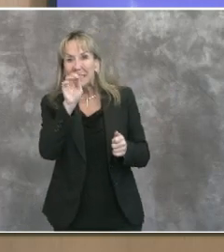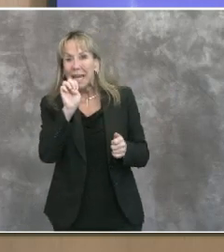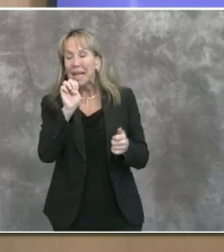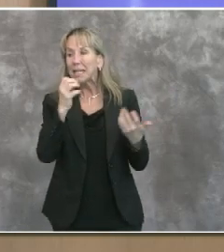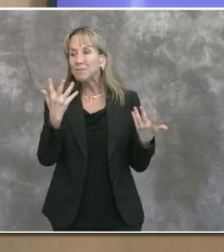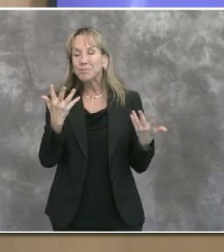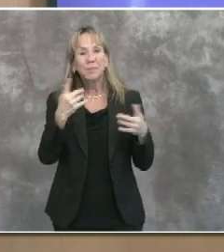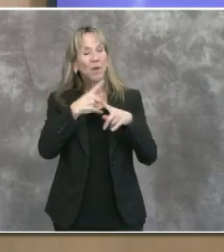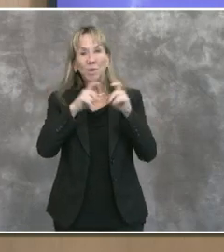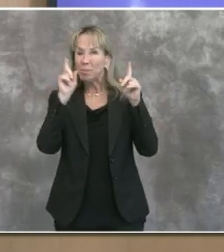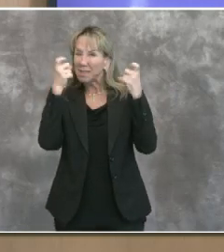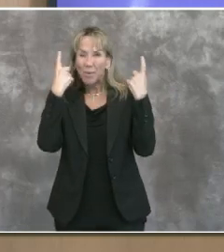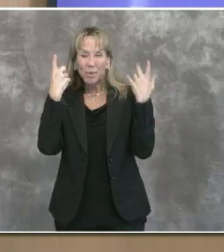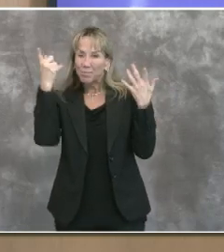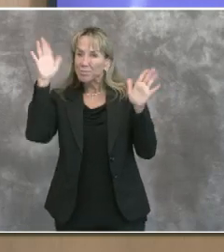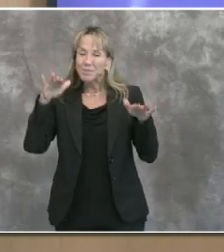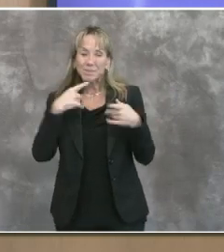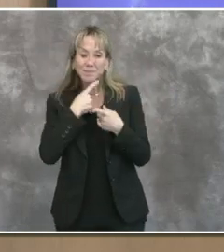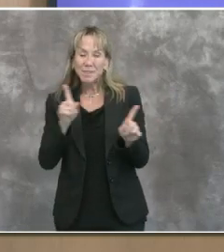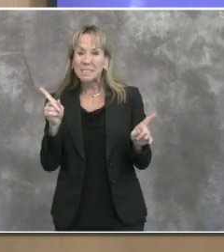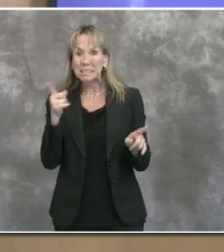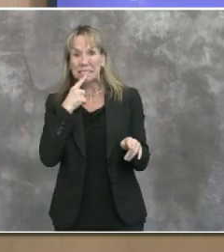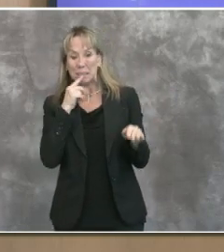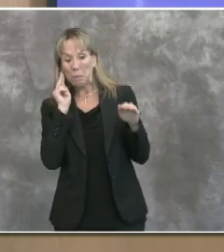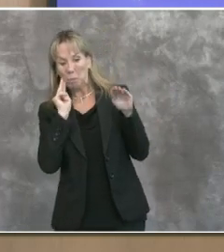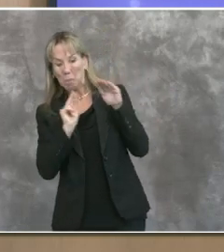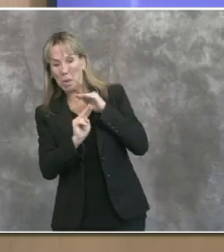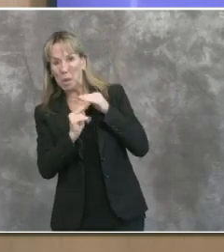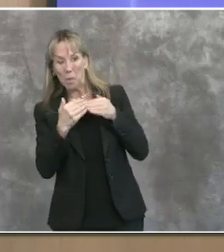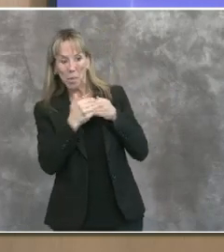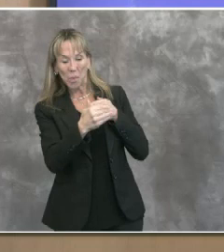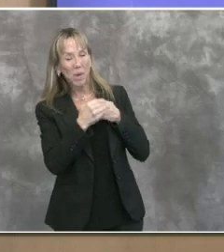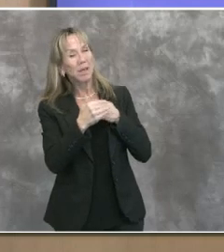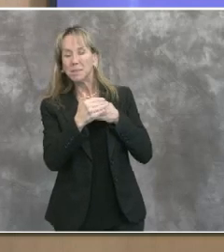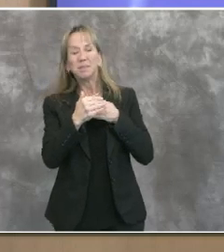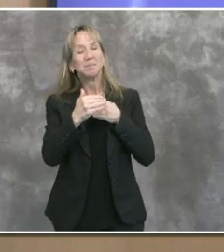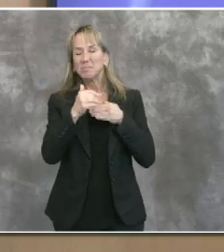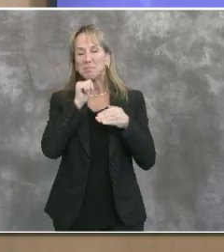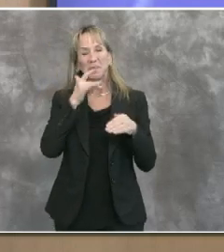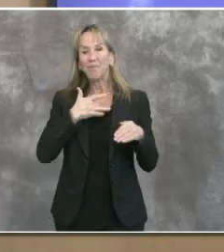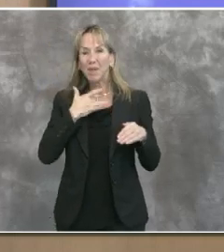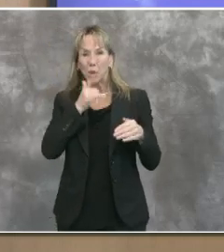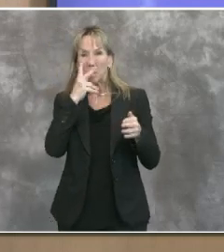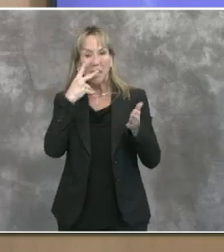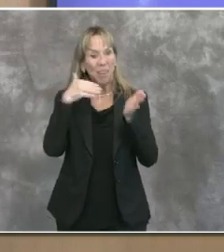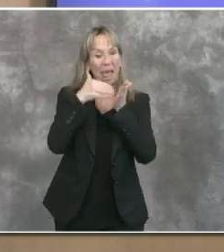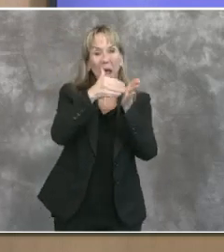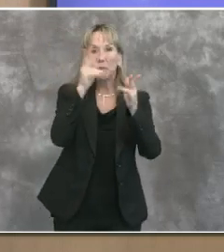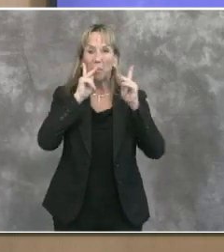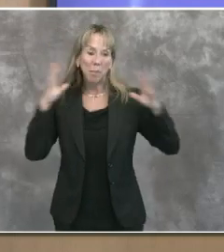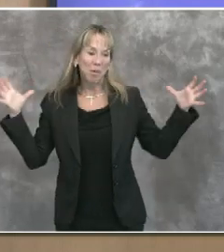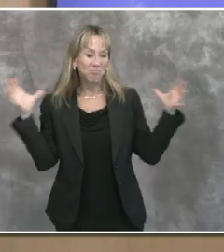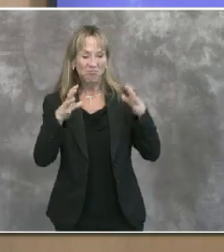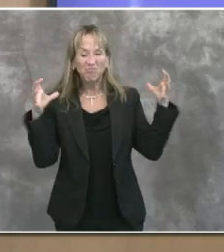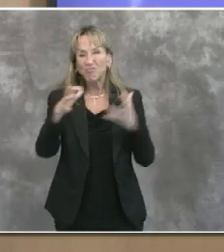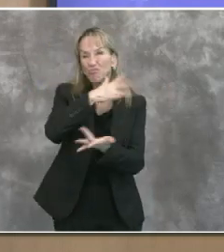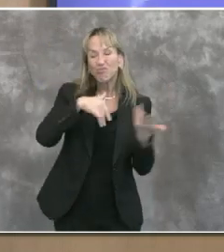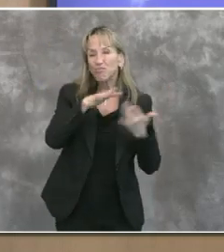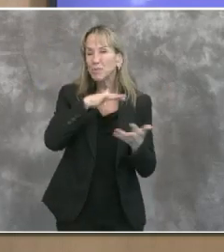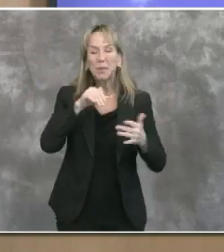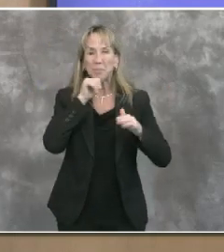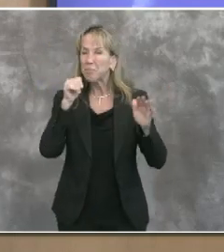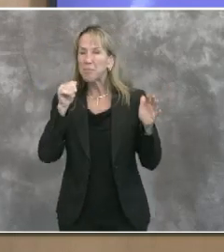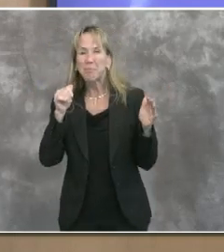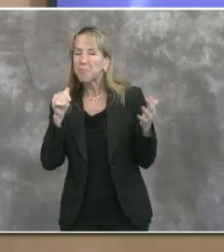governor stated he thought it was unlikely in the foreseeable future we would see large mass gatherings of the thousands. It was his opinion that it